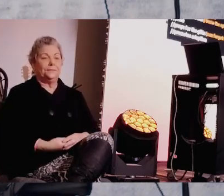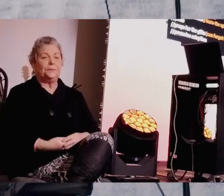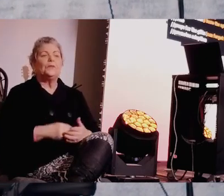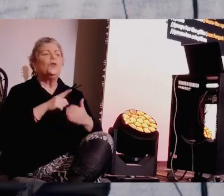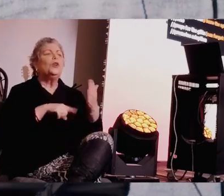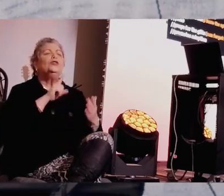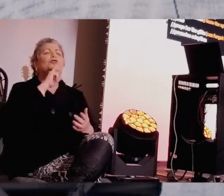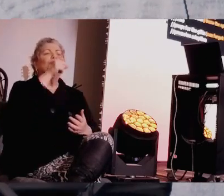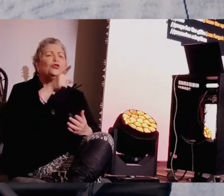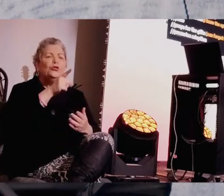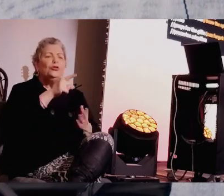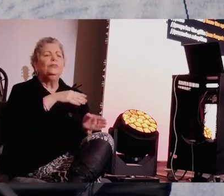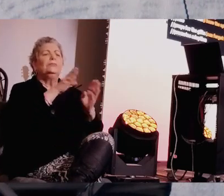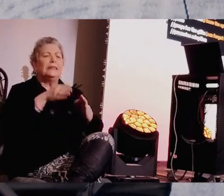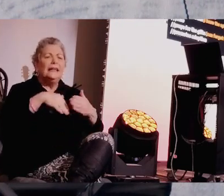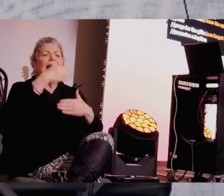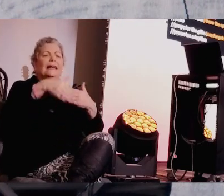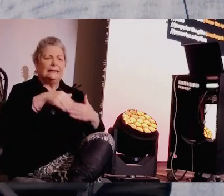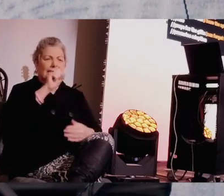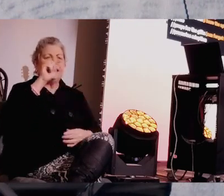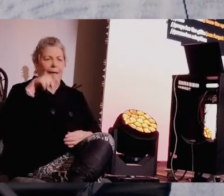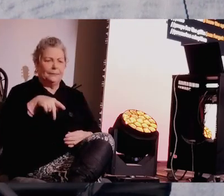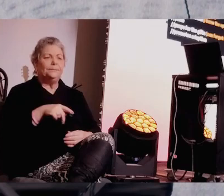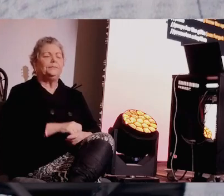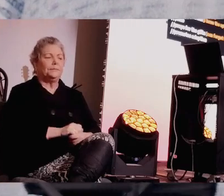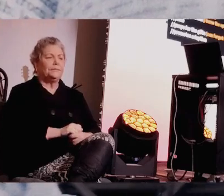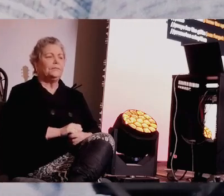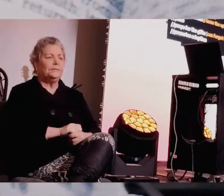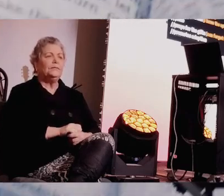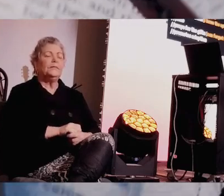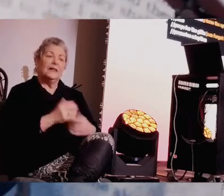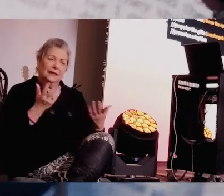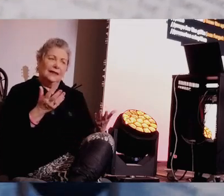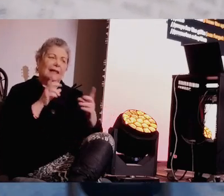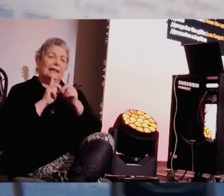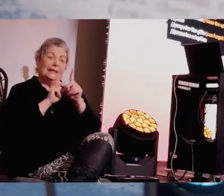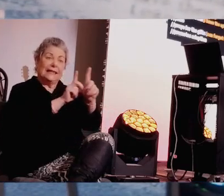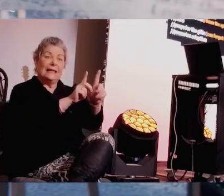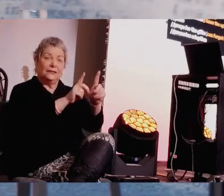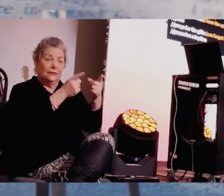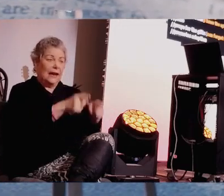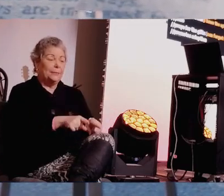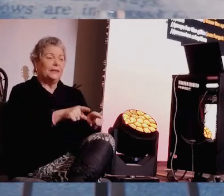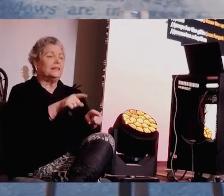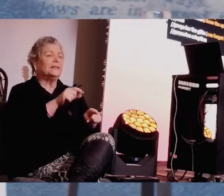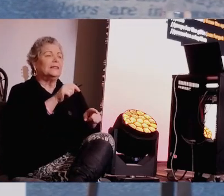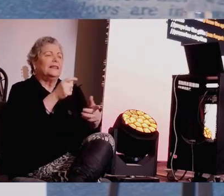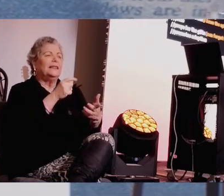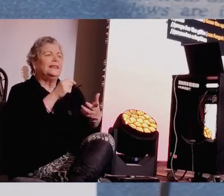What does the truth say? You see, that's also discipleship happens, not to come and teach